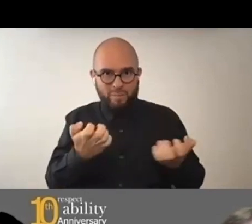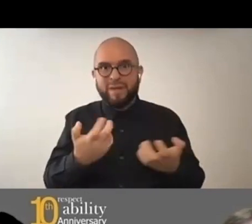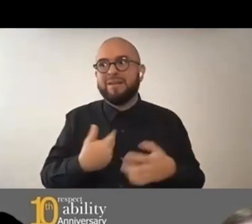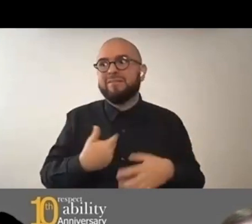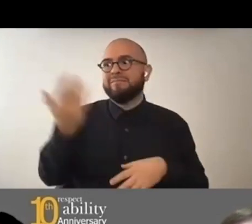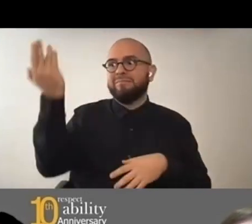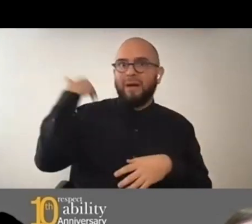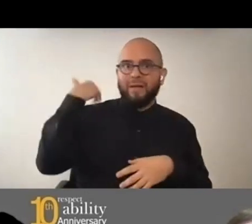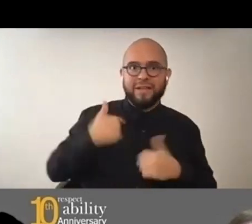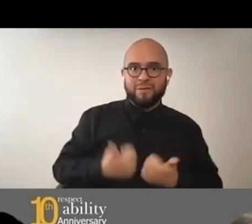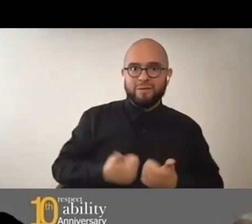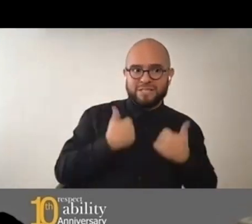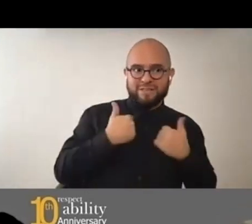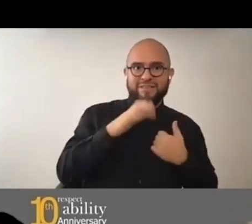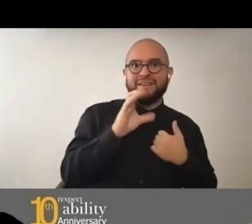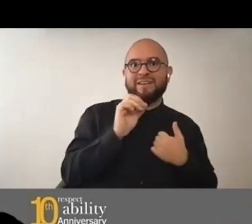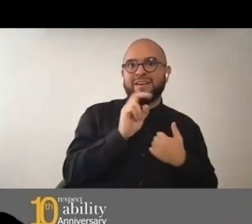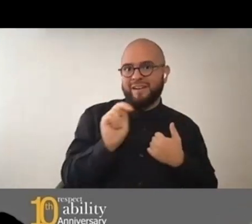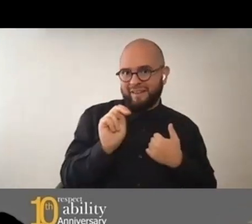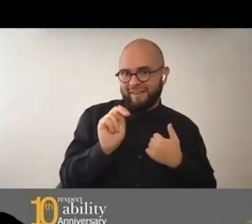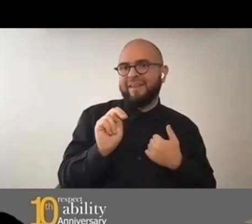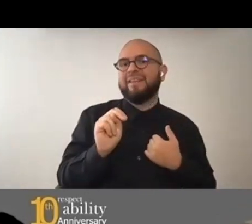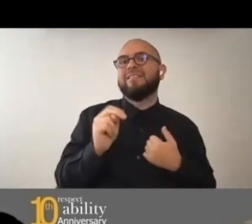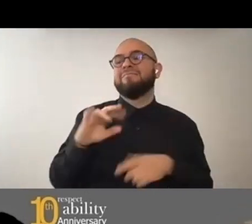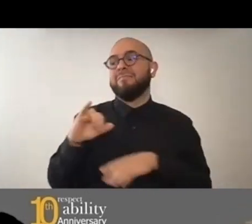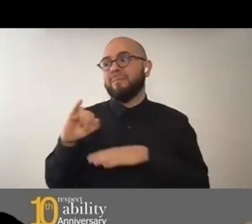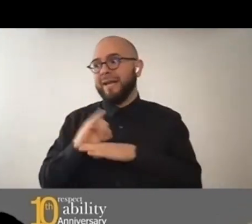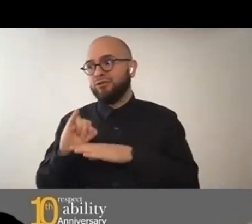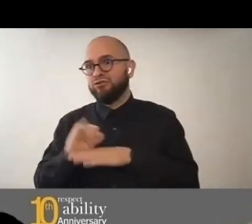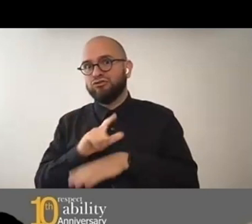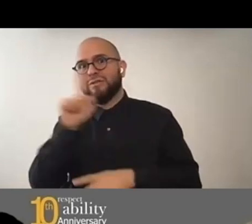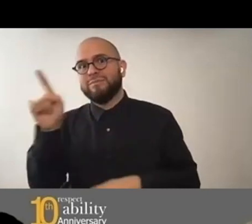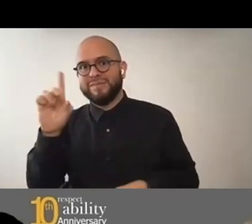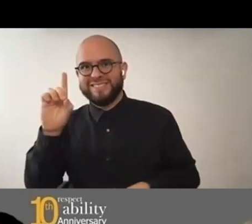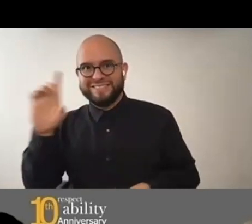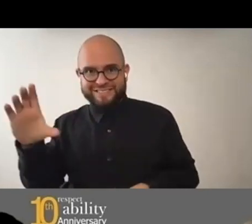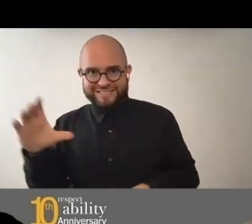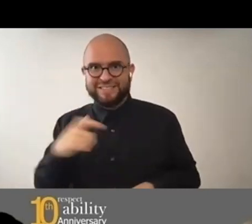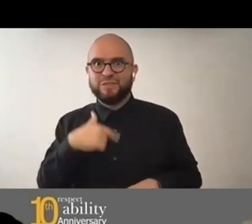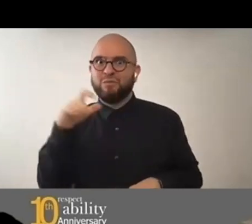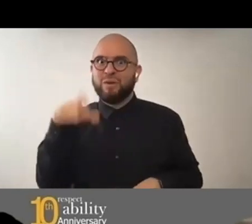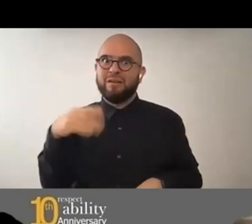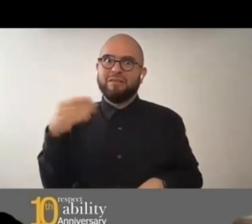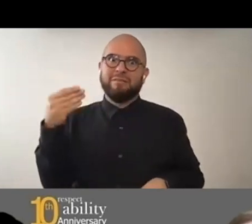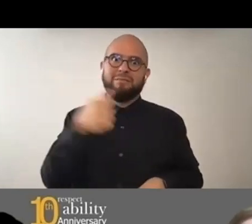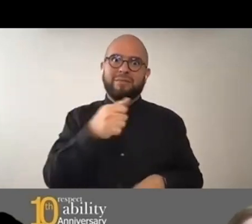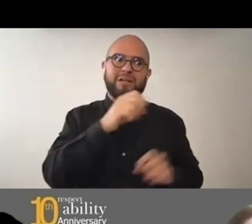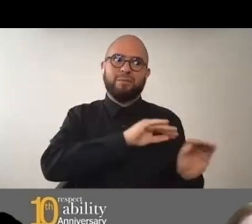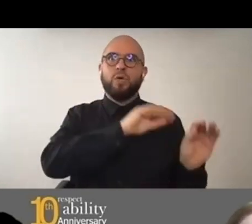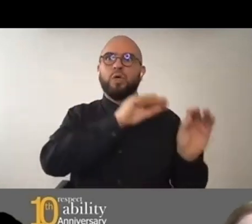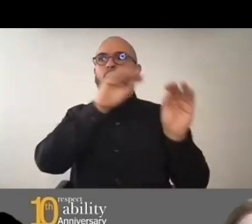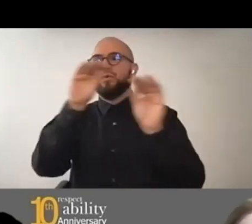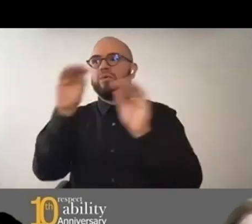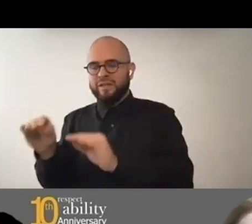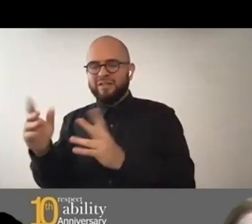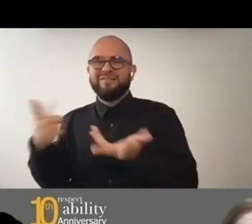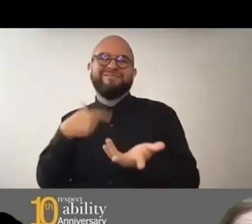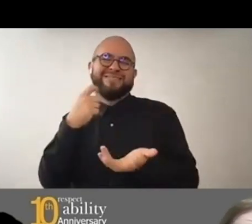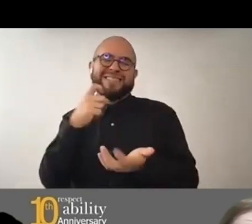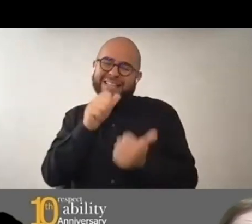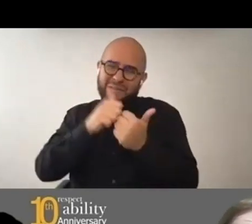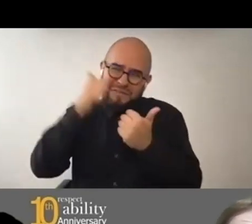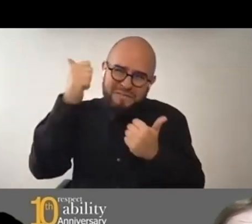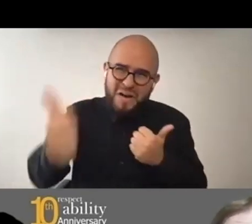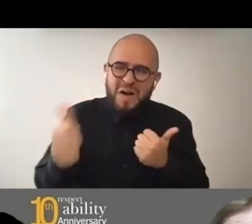and the internship was in DC, which is not so far, but it's a distance if you're moving